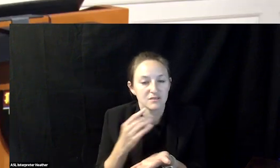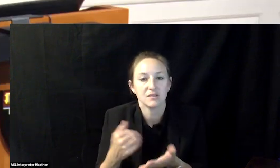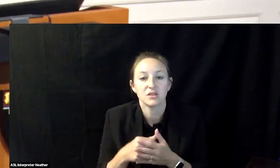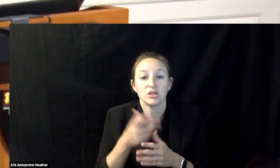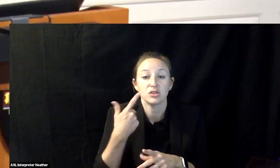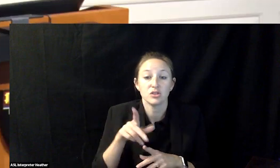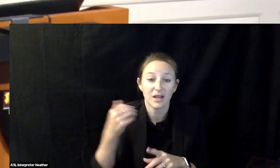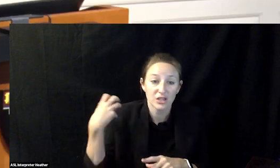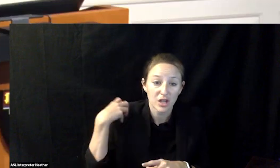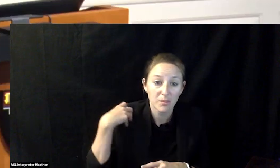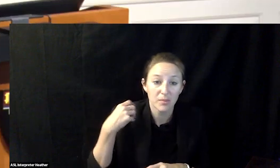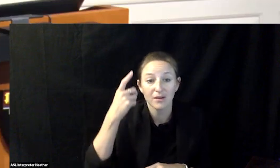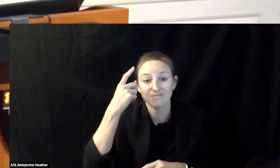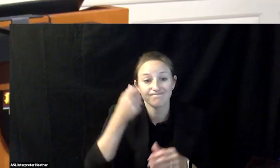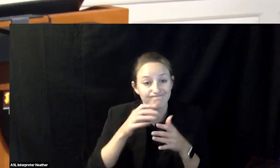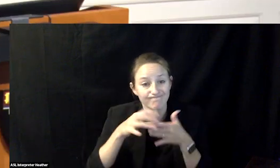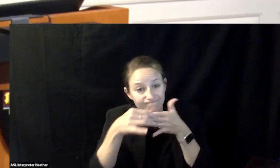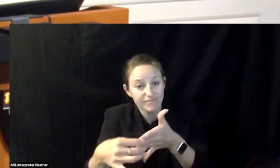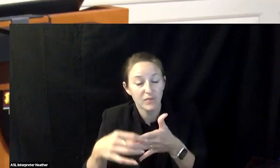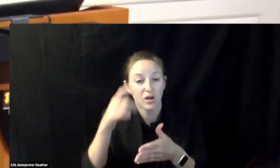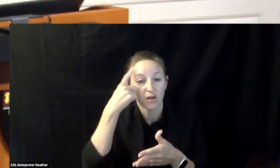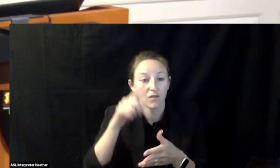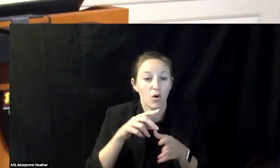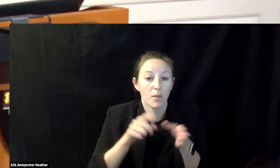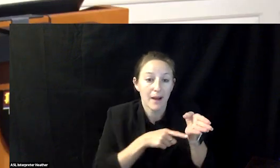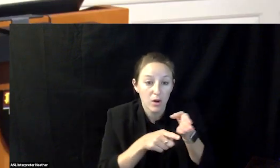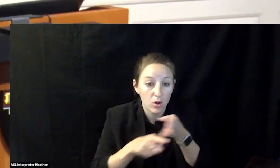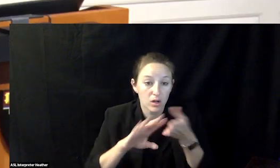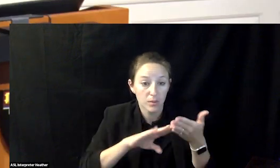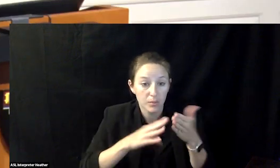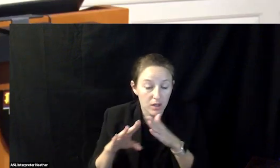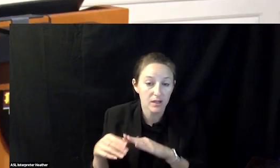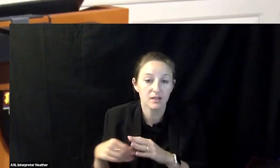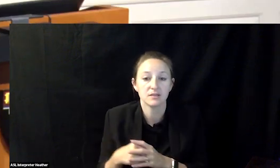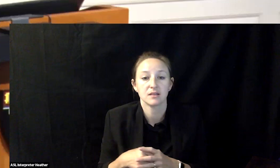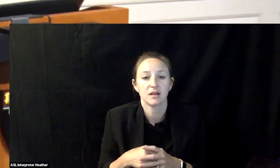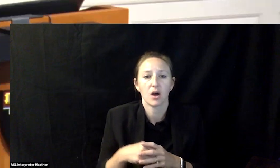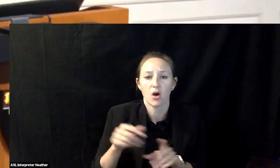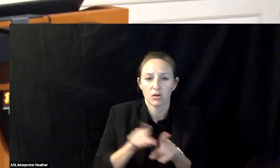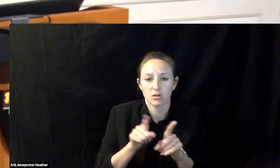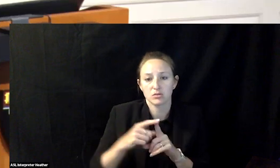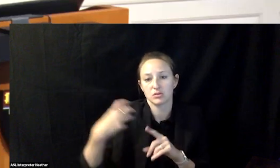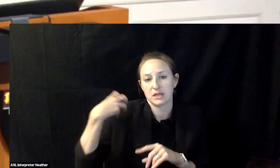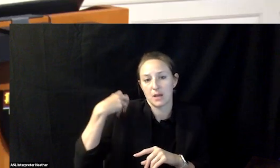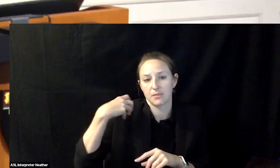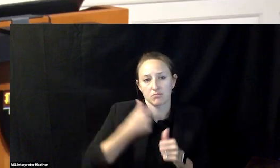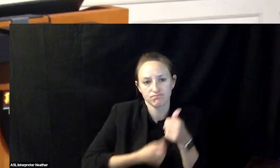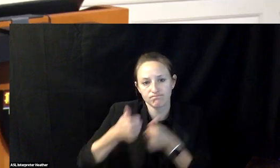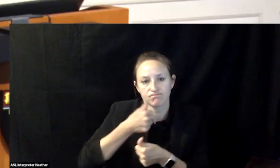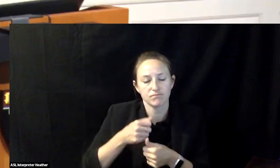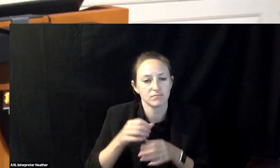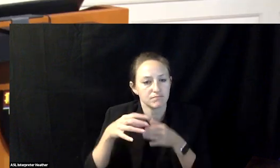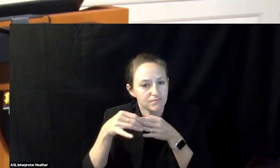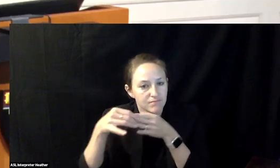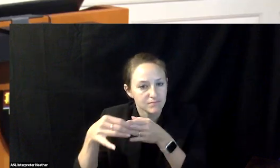minoritized communities and a champion of historically Black colleges and universities. A lot of great work in education in the nonprofit